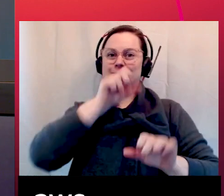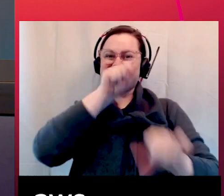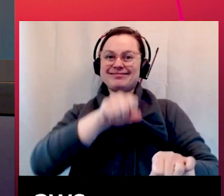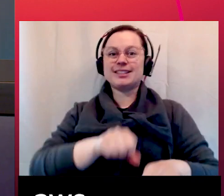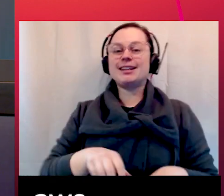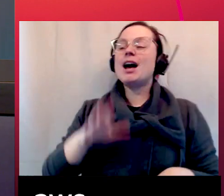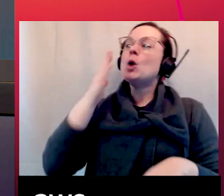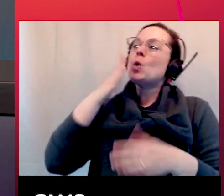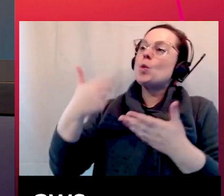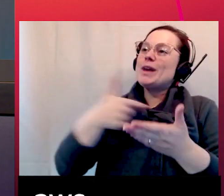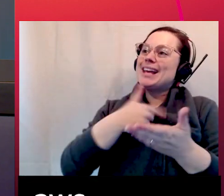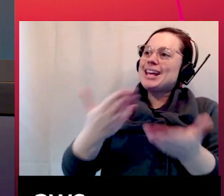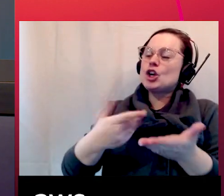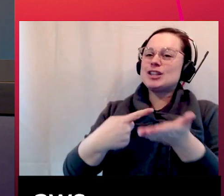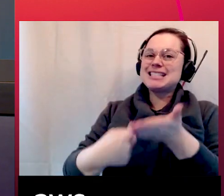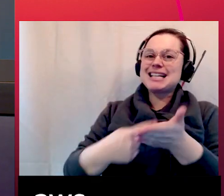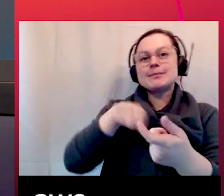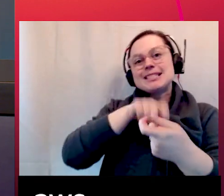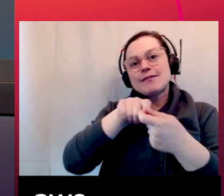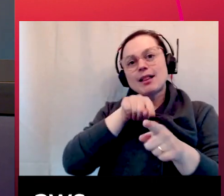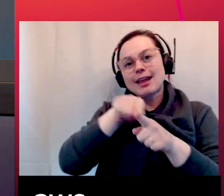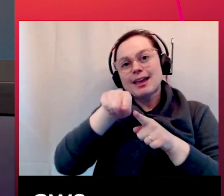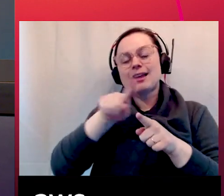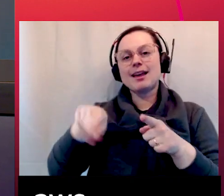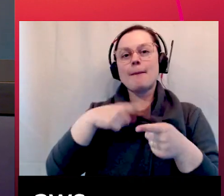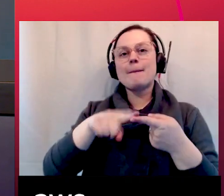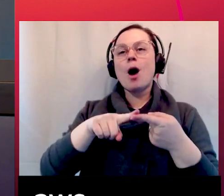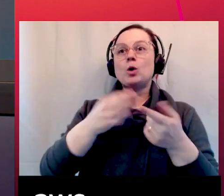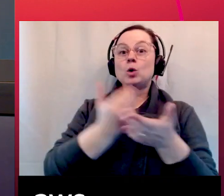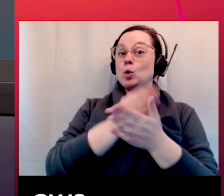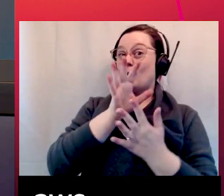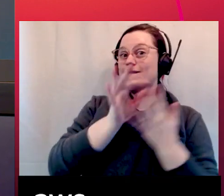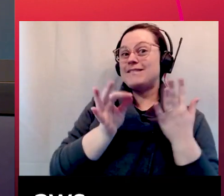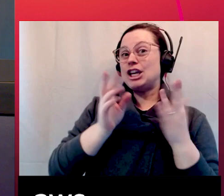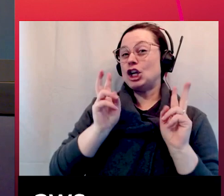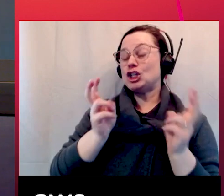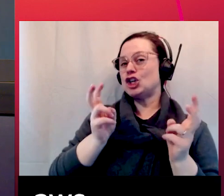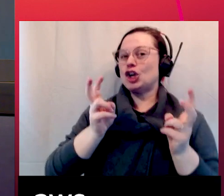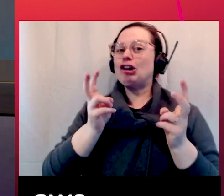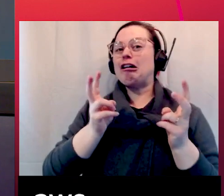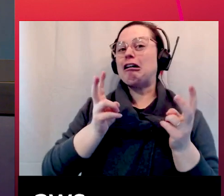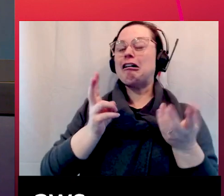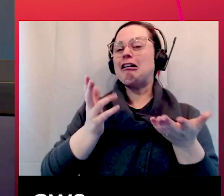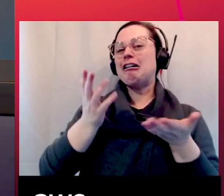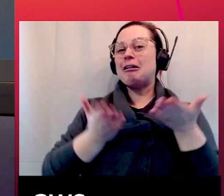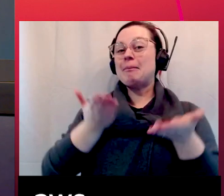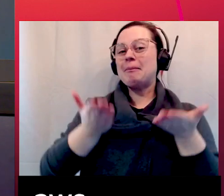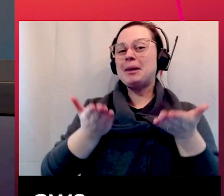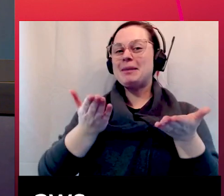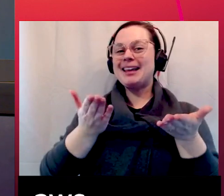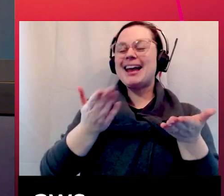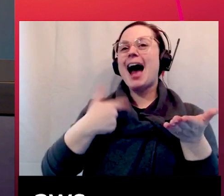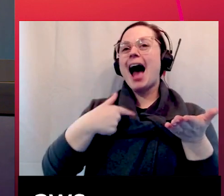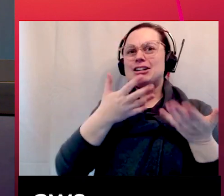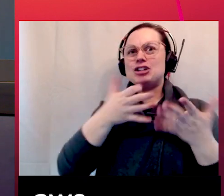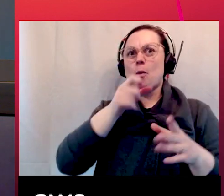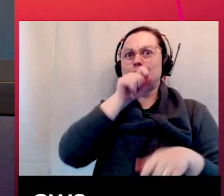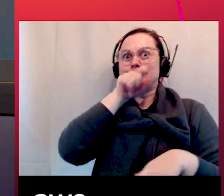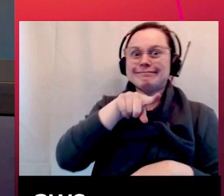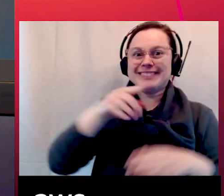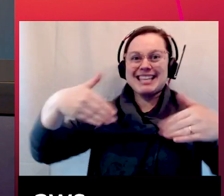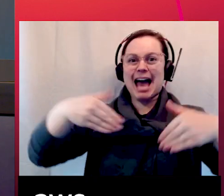a new feature. I'll say maybe I don't want to give it away yet,